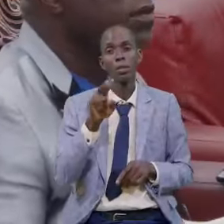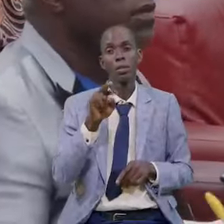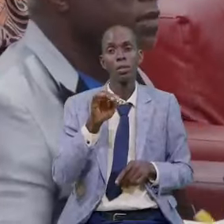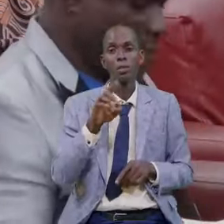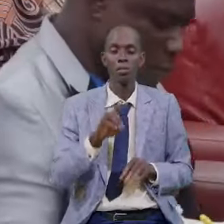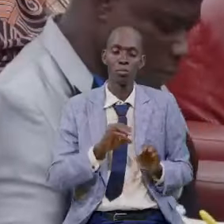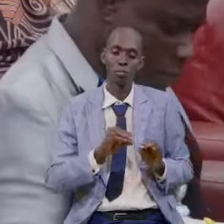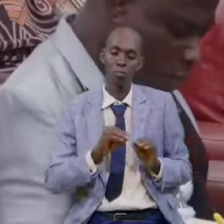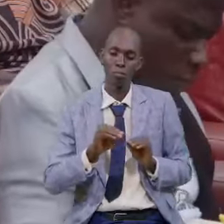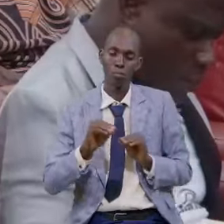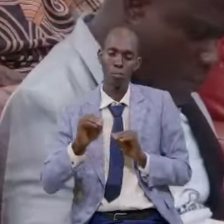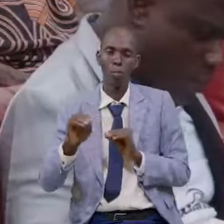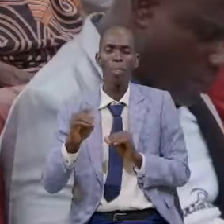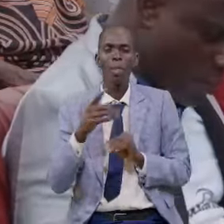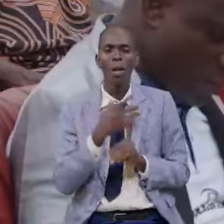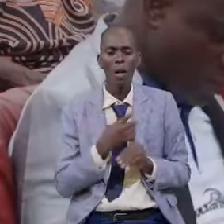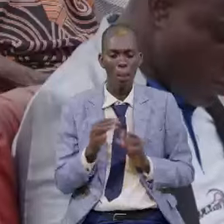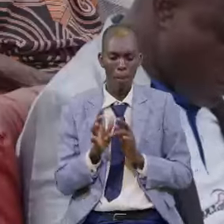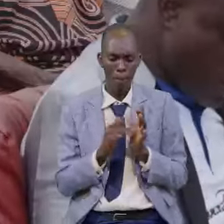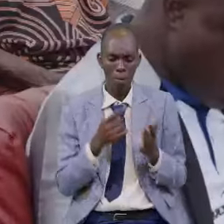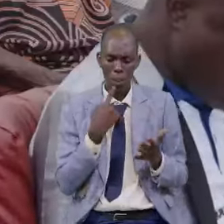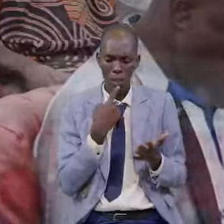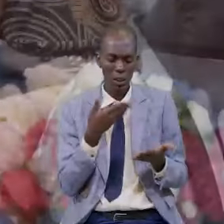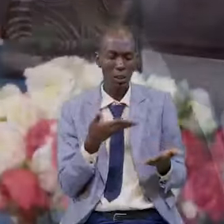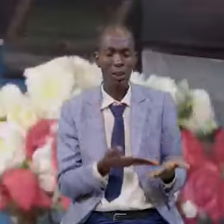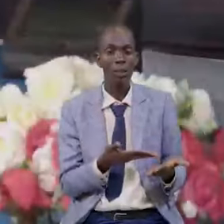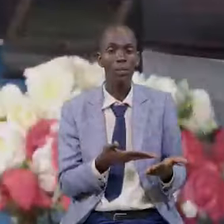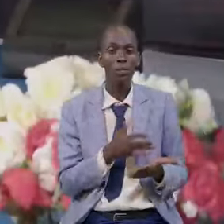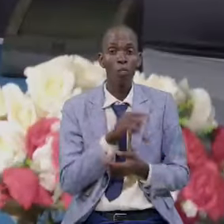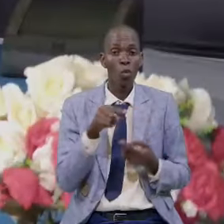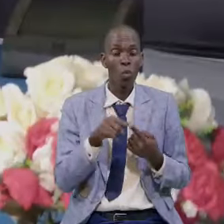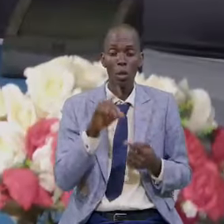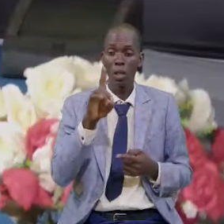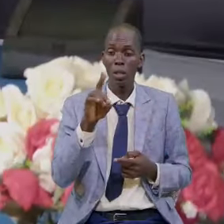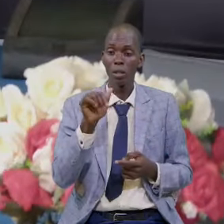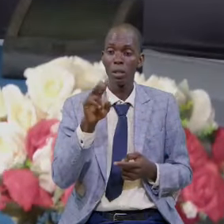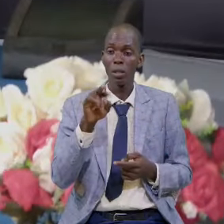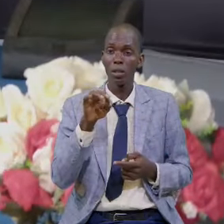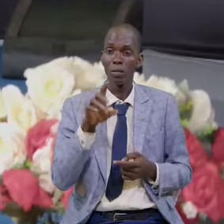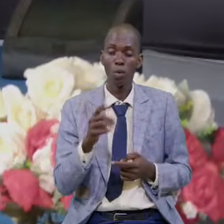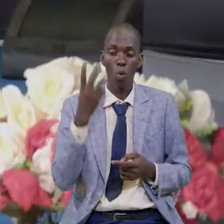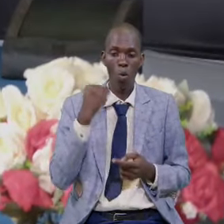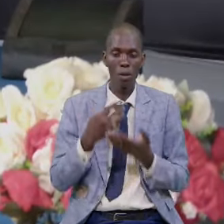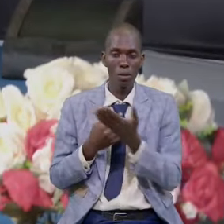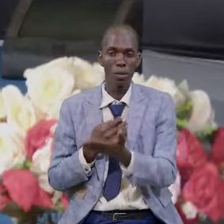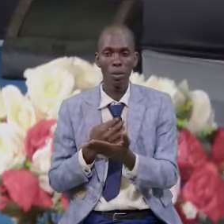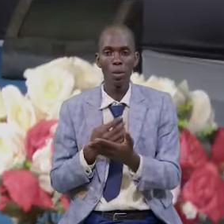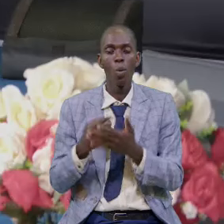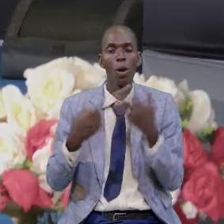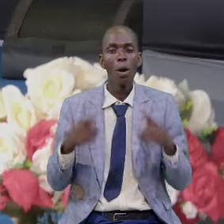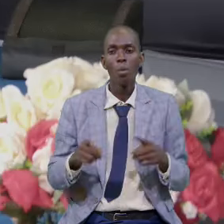the Bible says, when he was there, Goliath threatened him. He